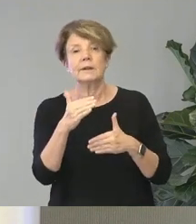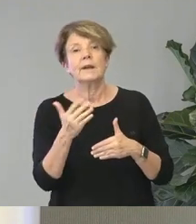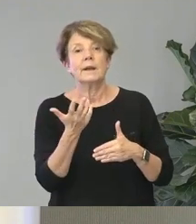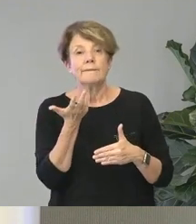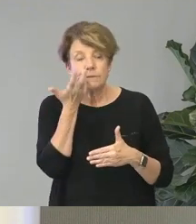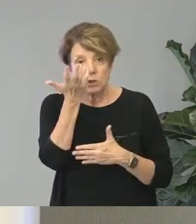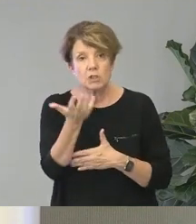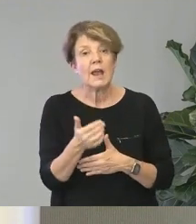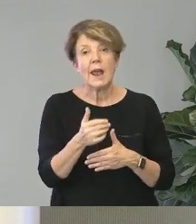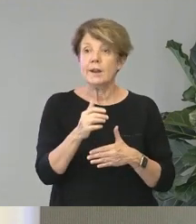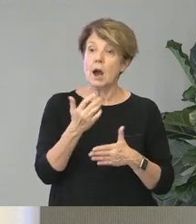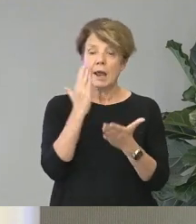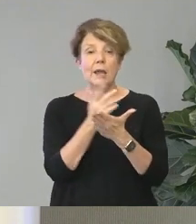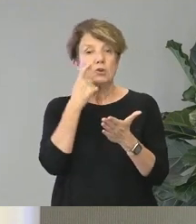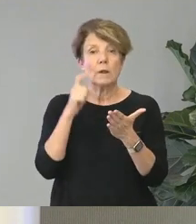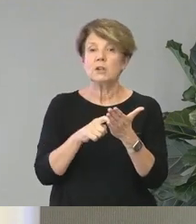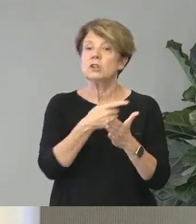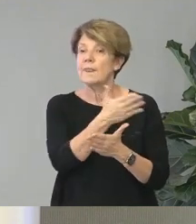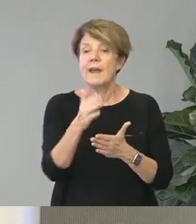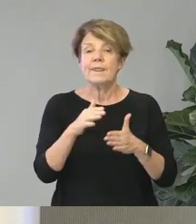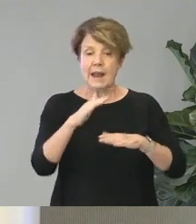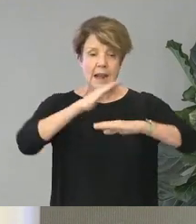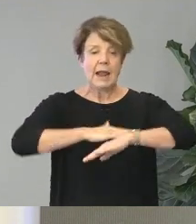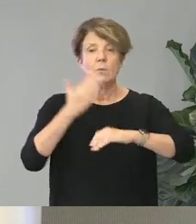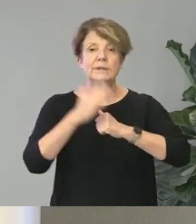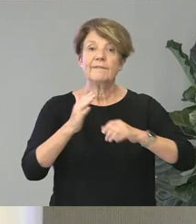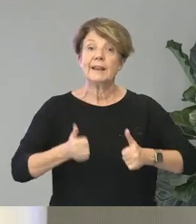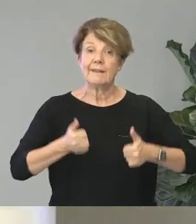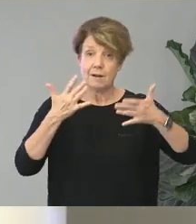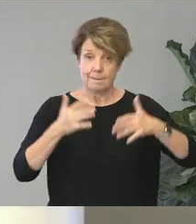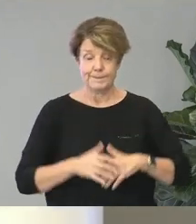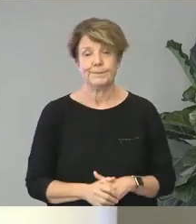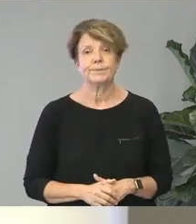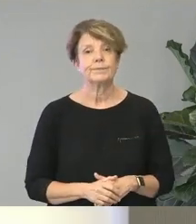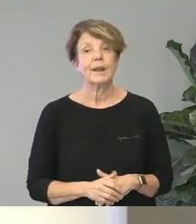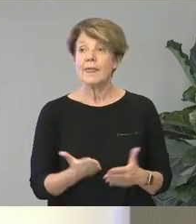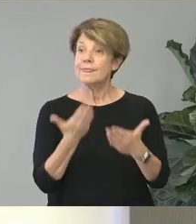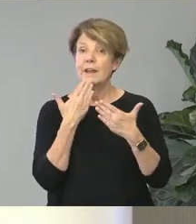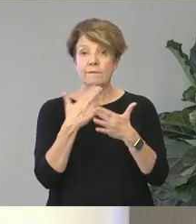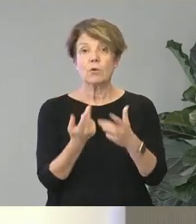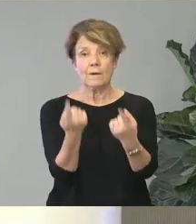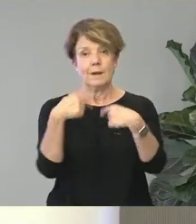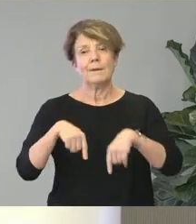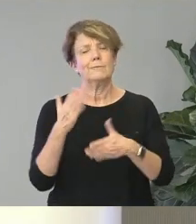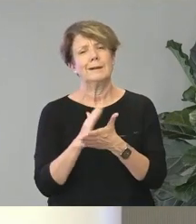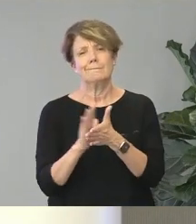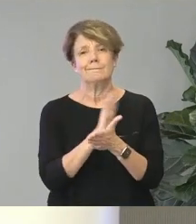land. Thank you all for coming along tonight. We are really happy to be able to be